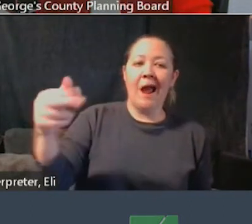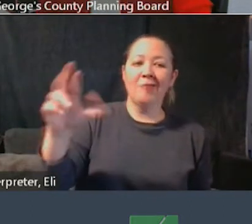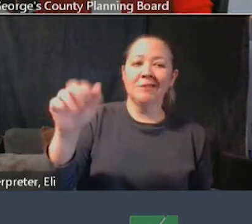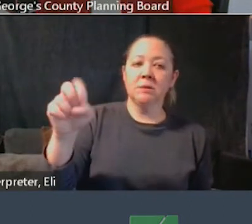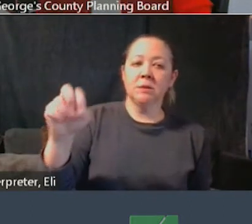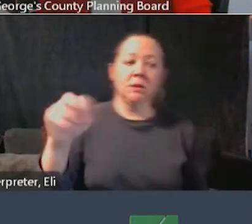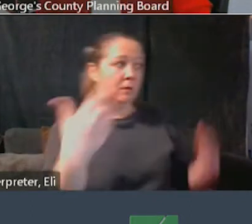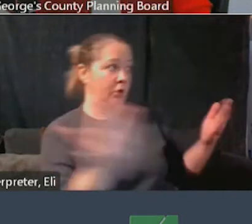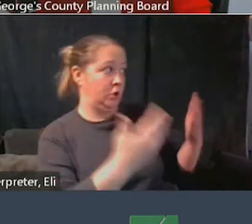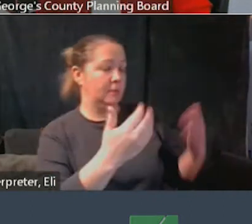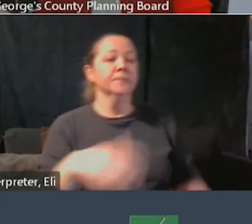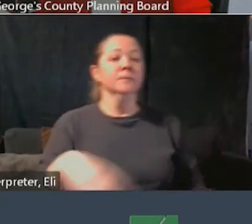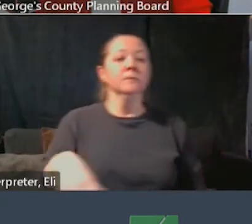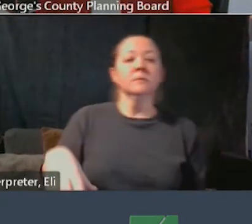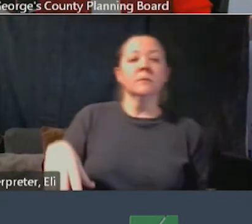Ariane Cannon?